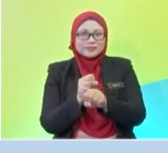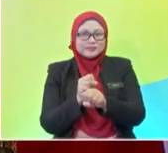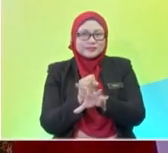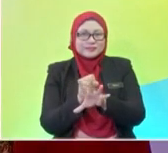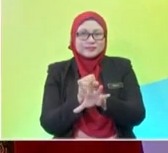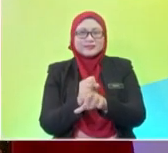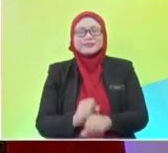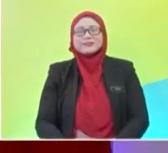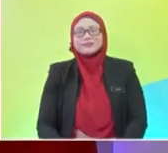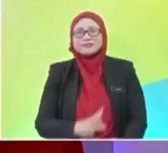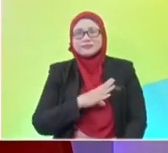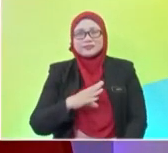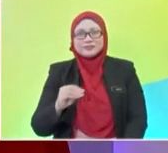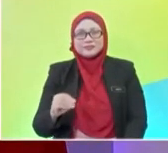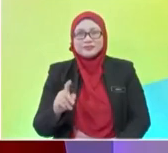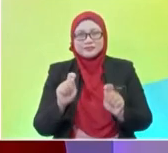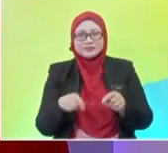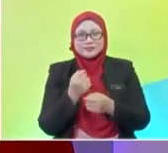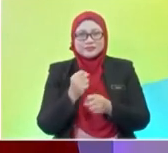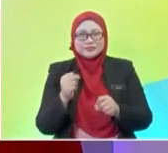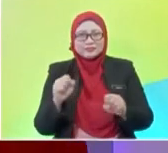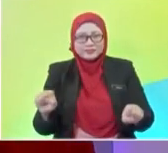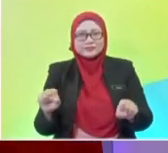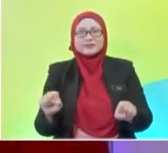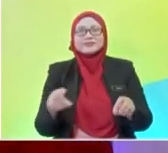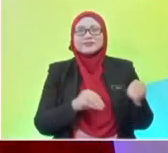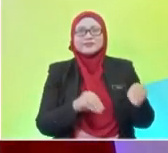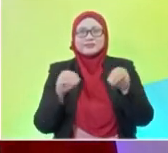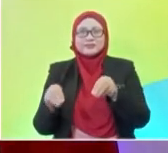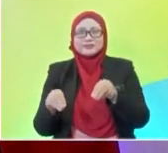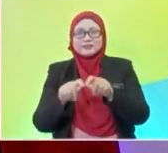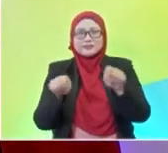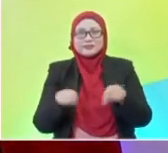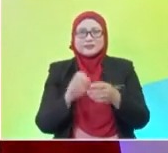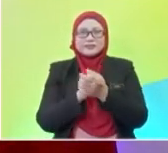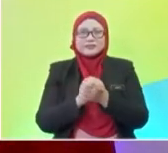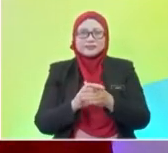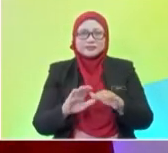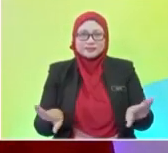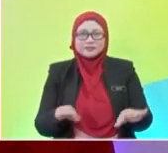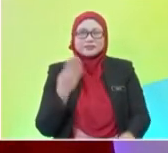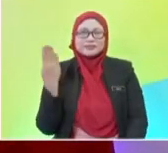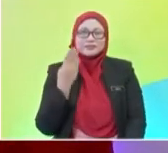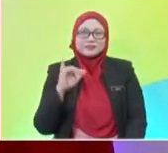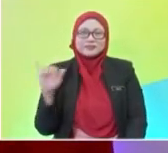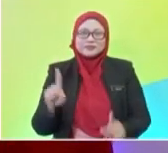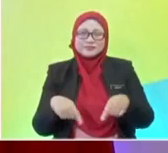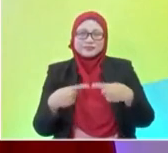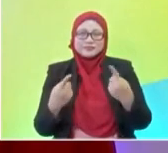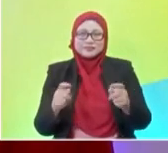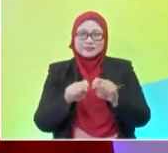then you have to be prepared to move to a safer place. Okay. Normally we go to a higher level, higher